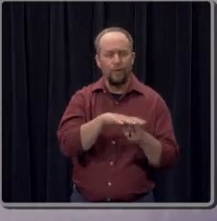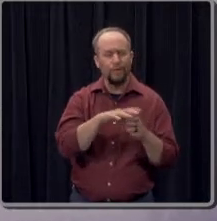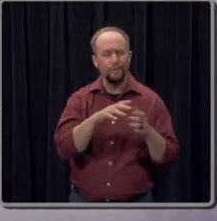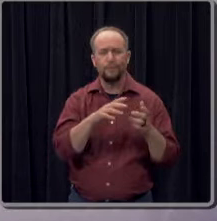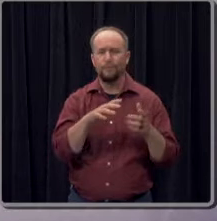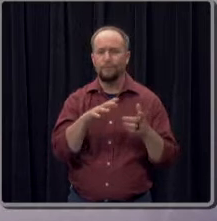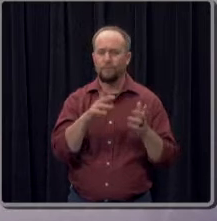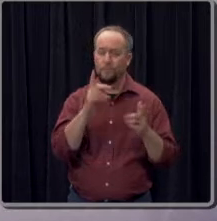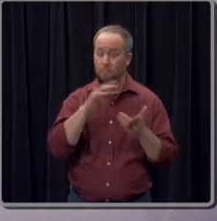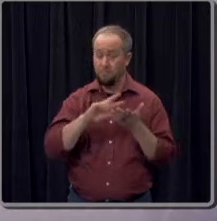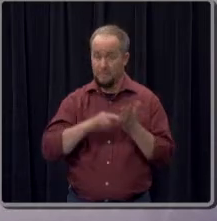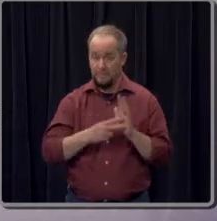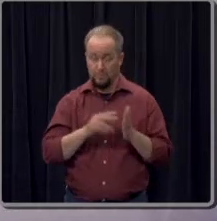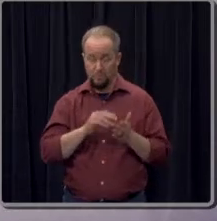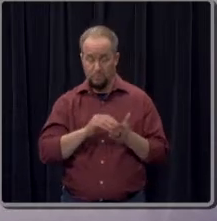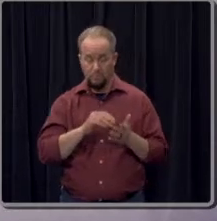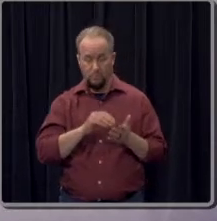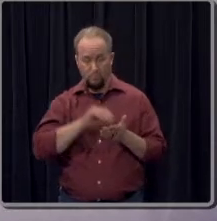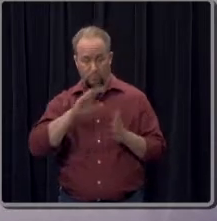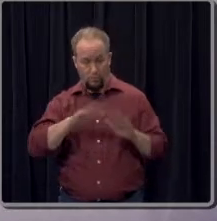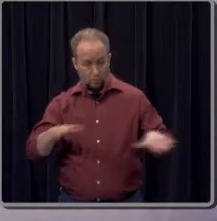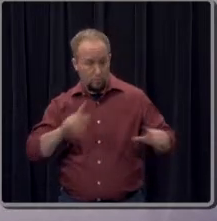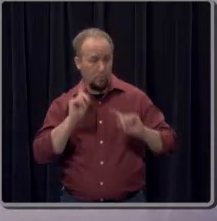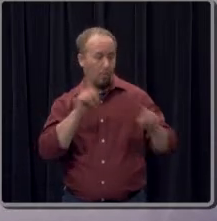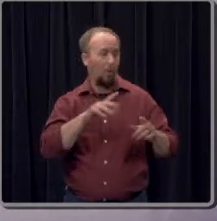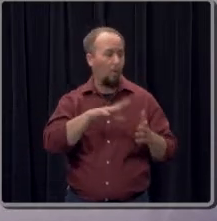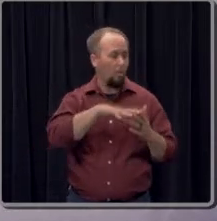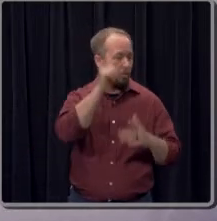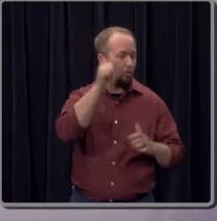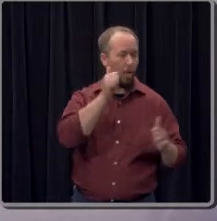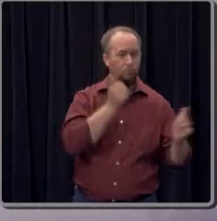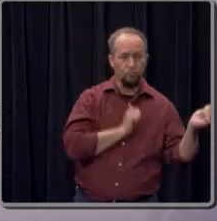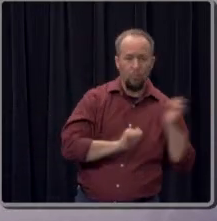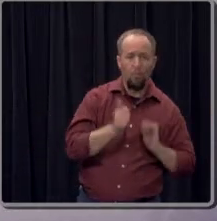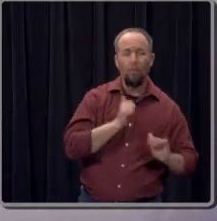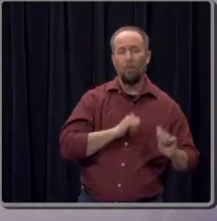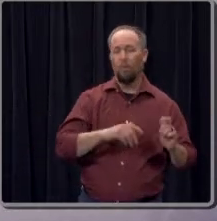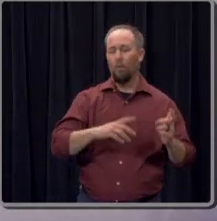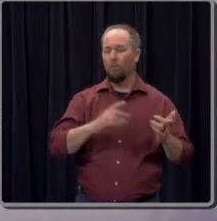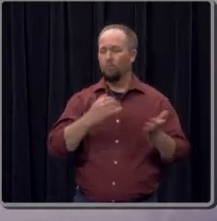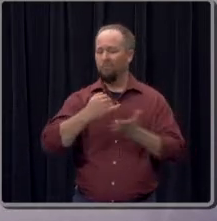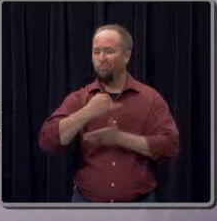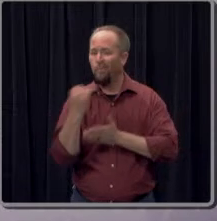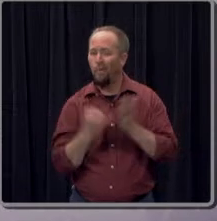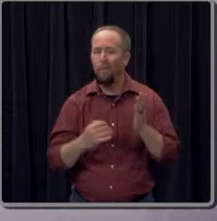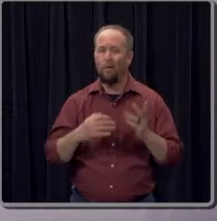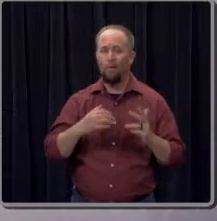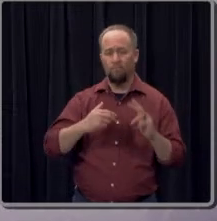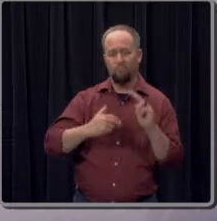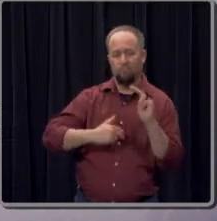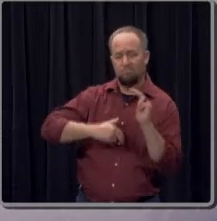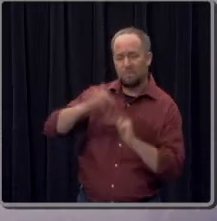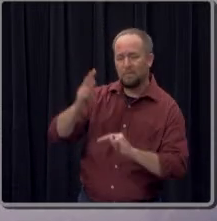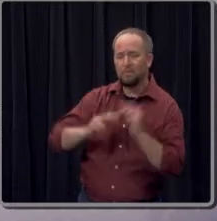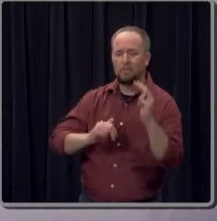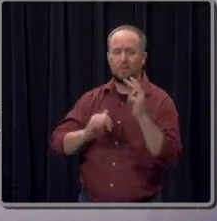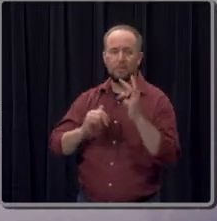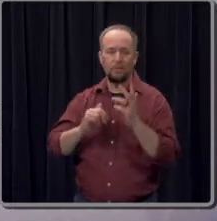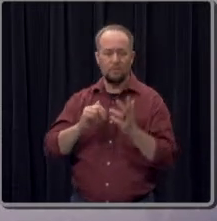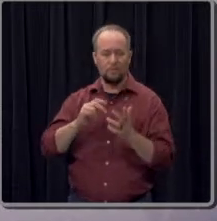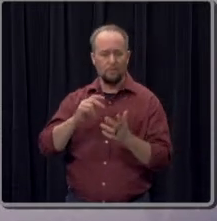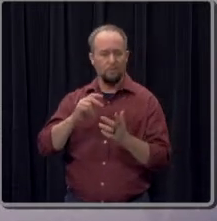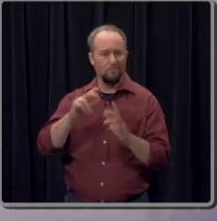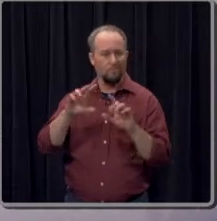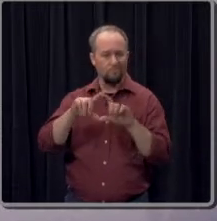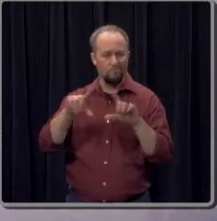learn in different areas, dramatic play, the art area, building with blocks, manipulatives, all of those